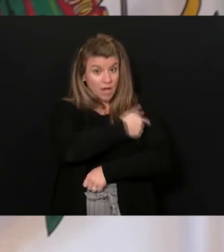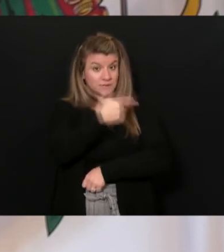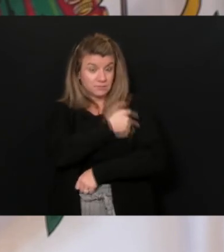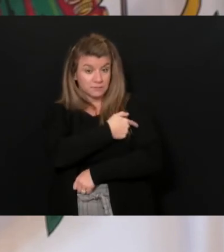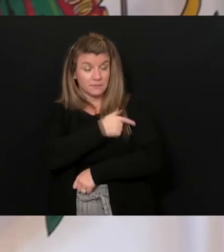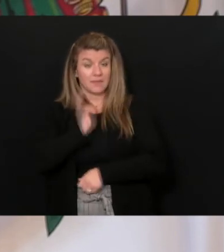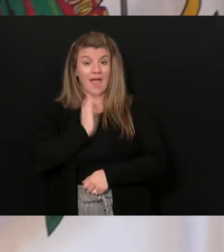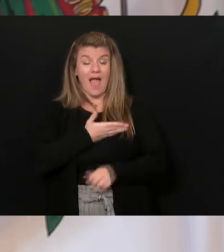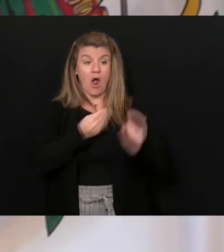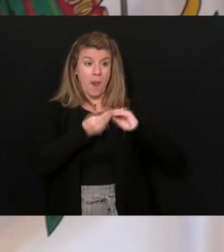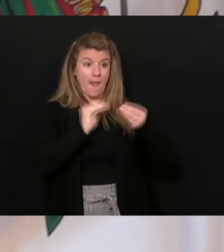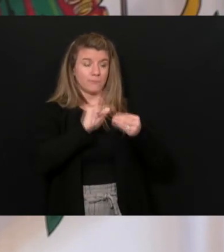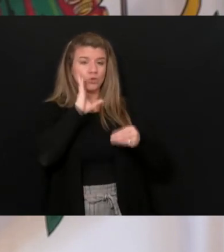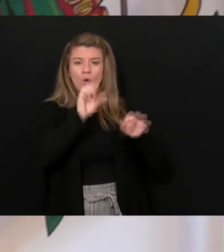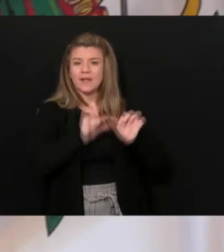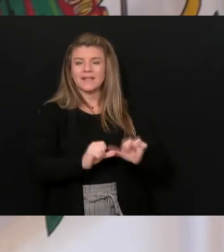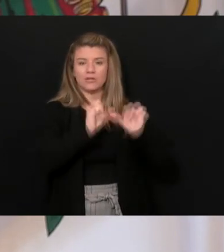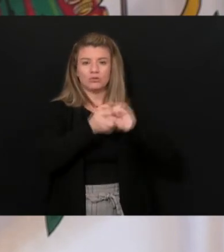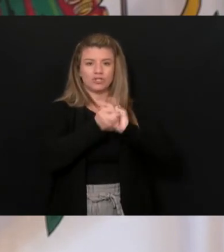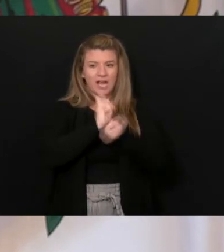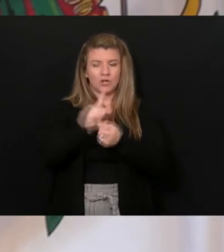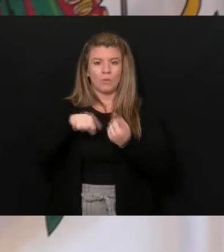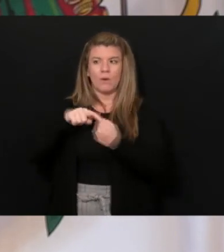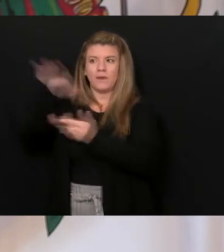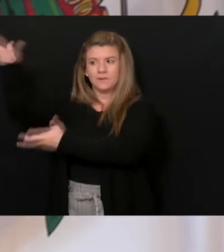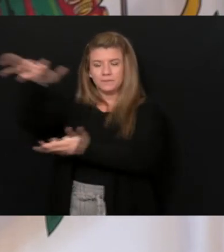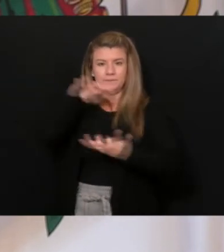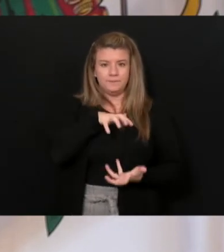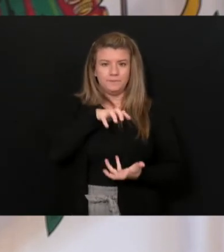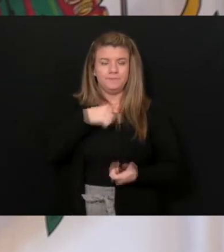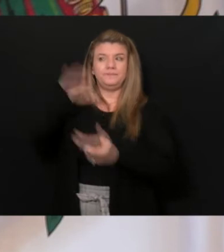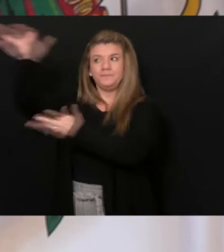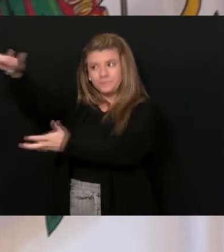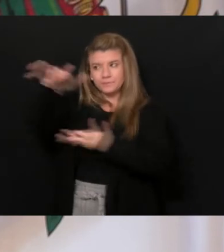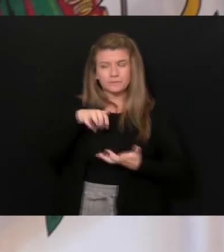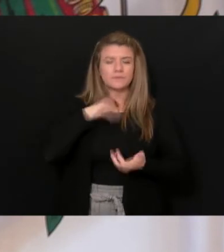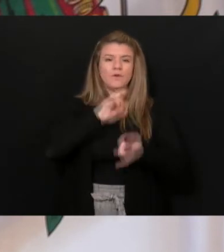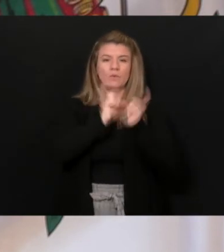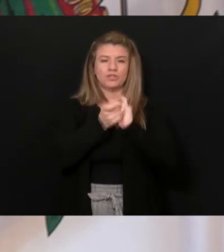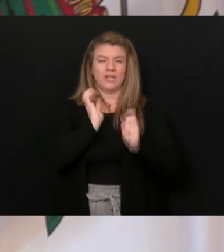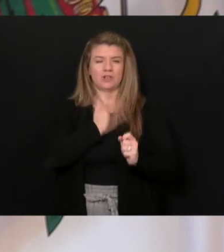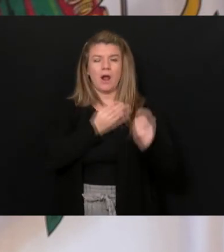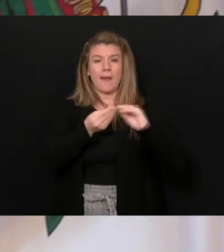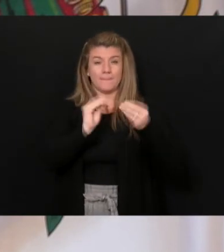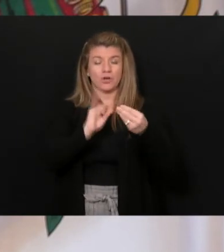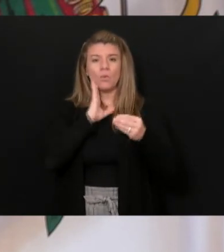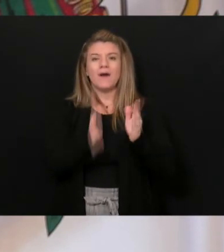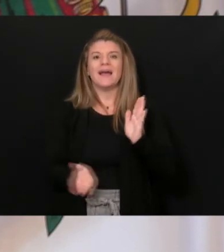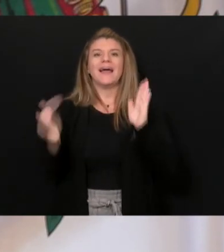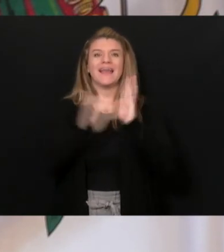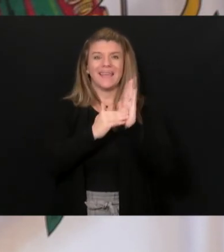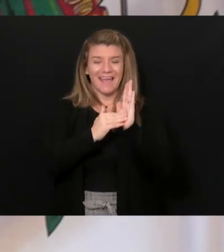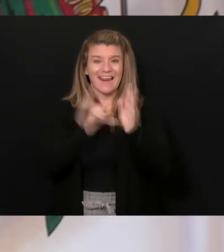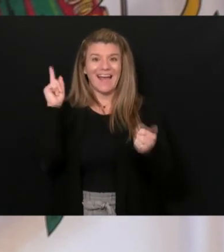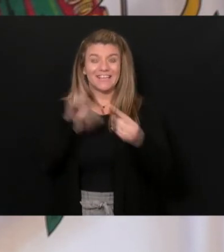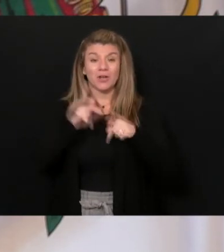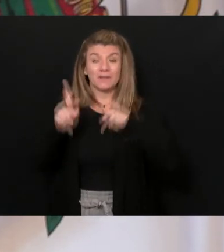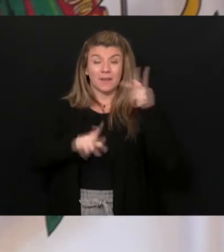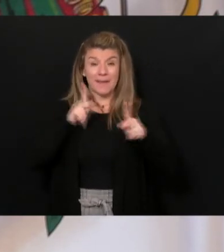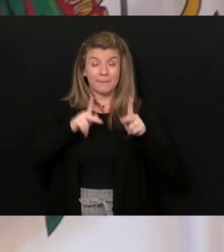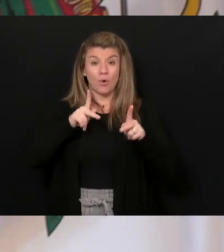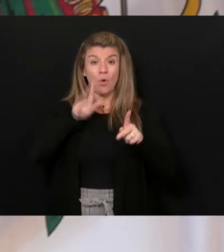allocation numbers will continue to change and they'll ramp up really quickly. And again, until you and the people who